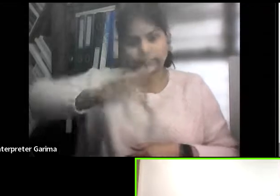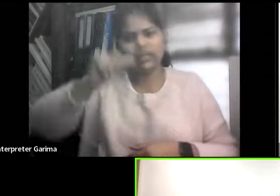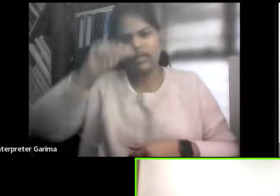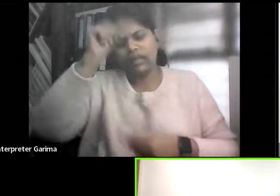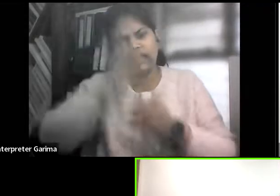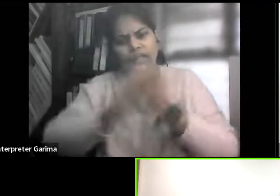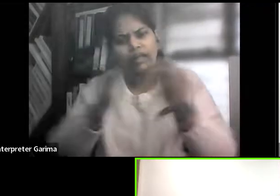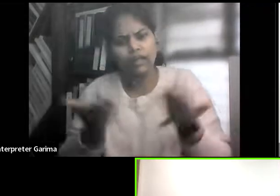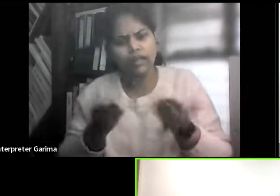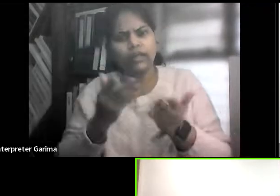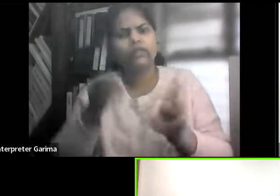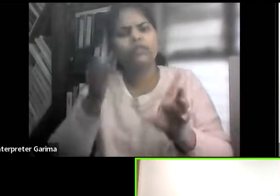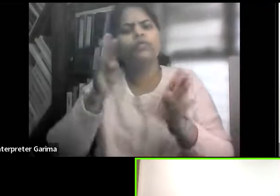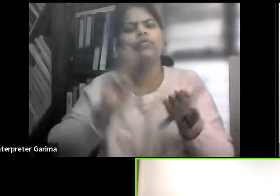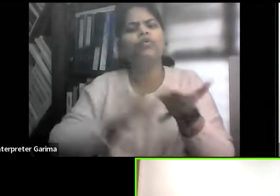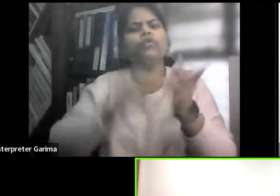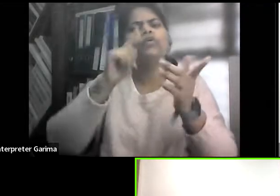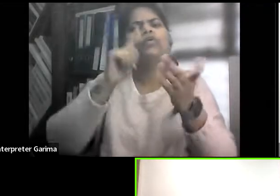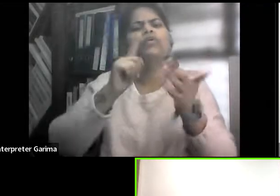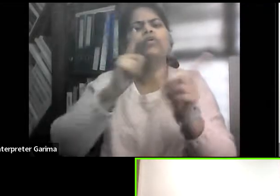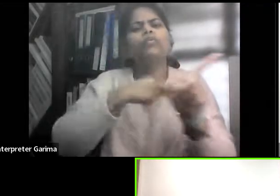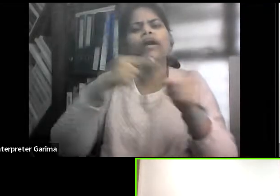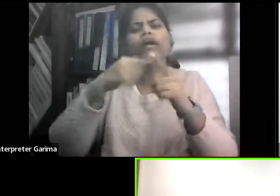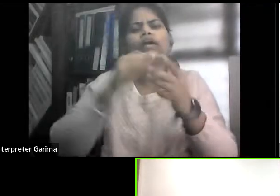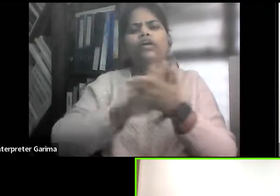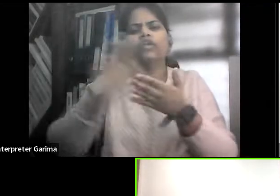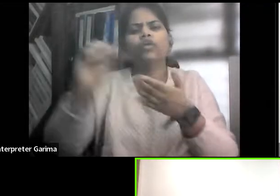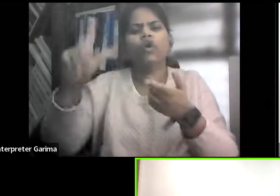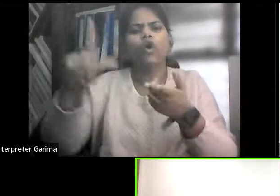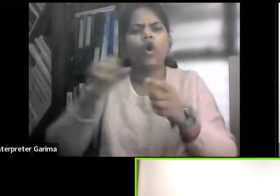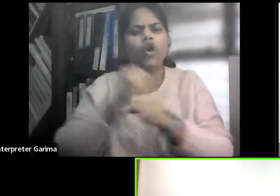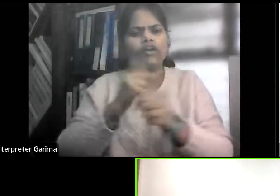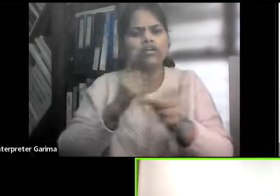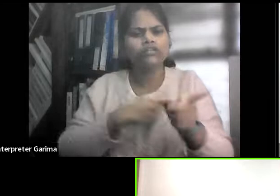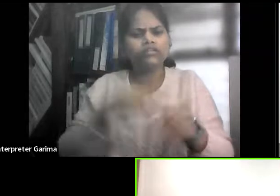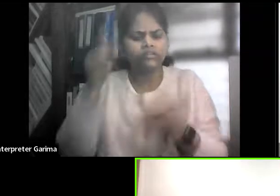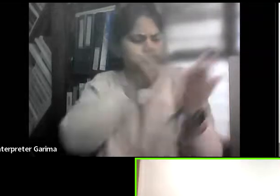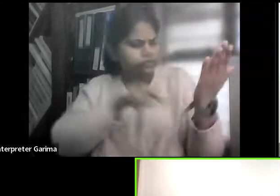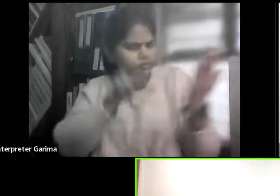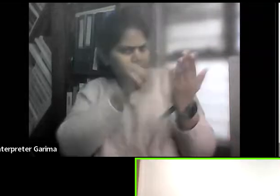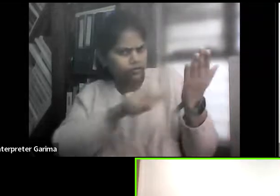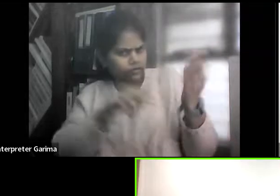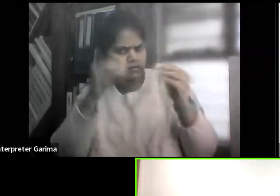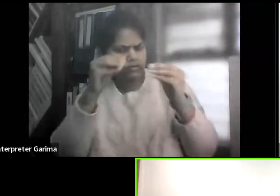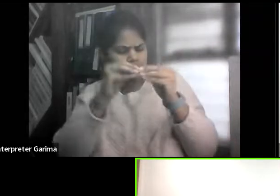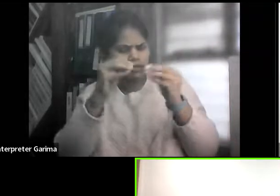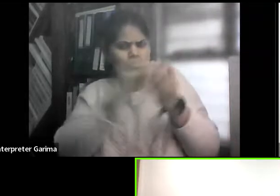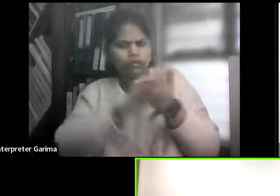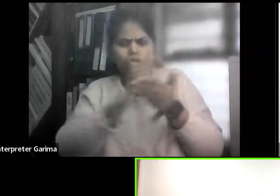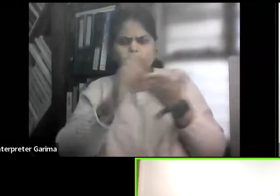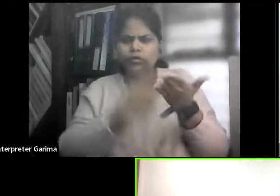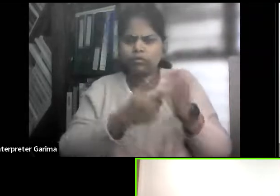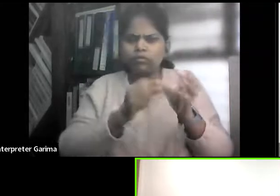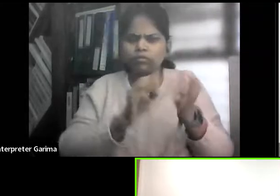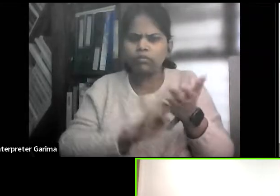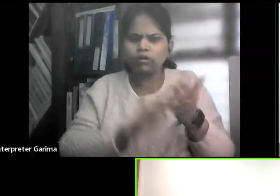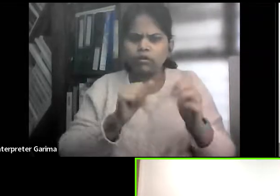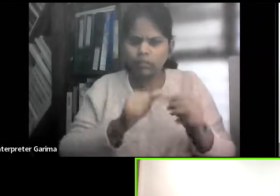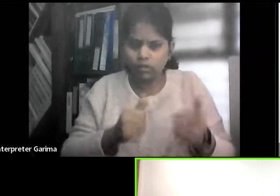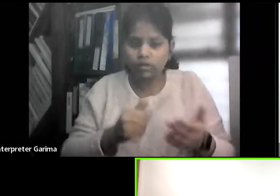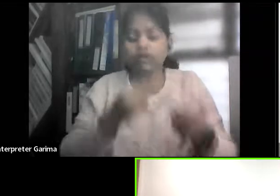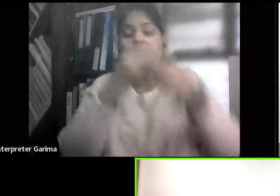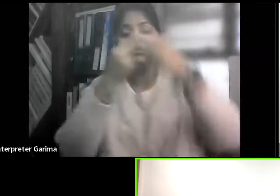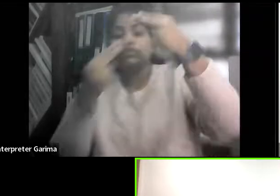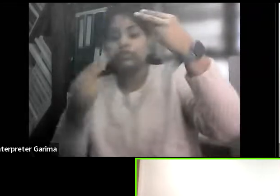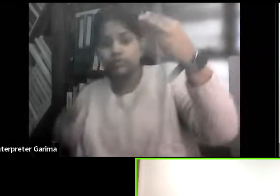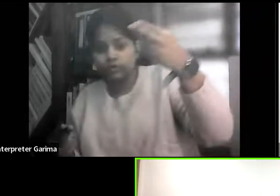tradition reads Brahma as someone who instructed Bharata Muni in the fine art of storytelling and performance,